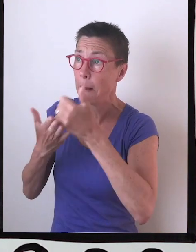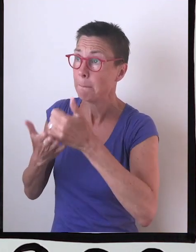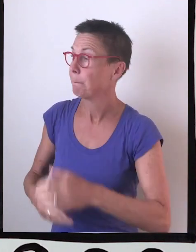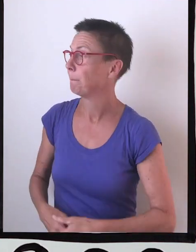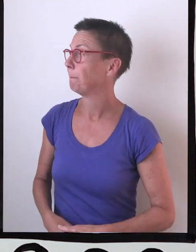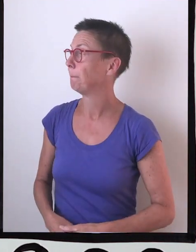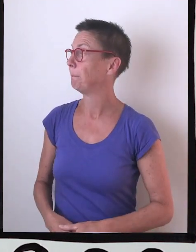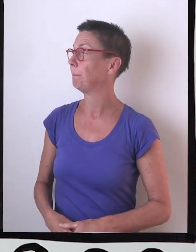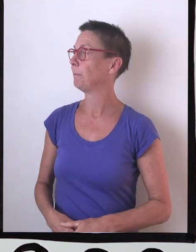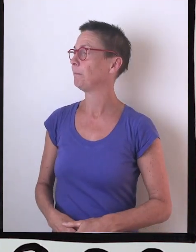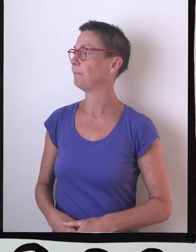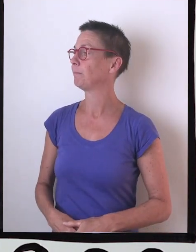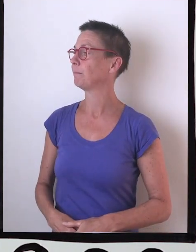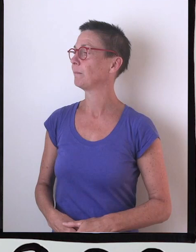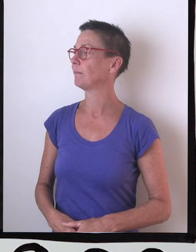with this?